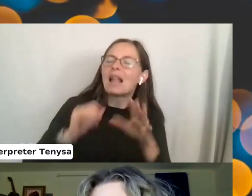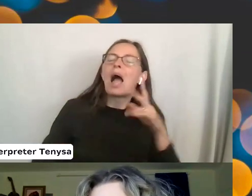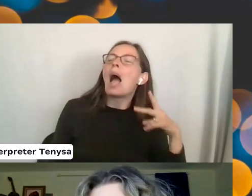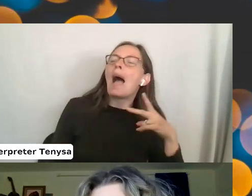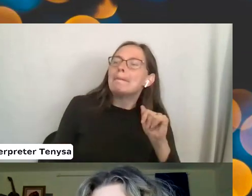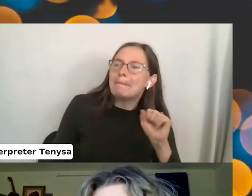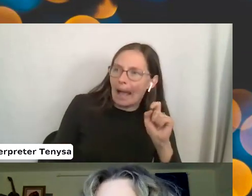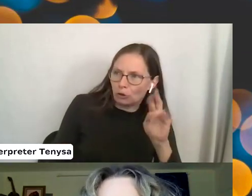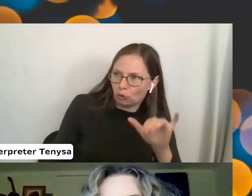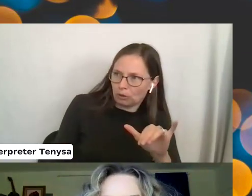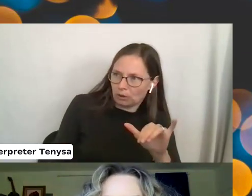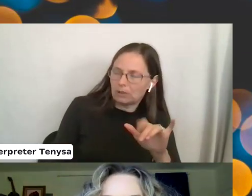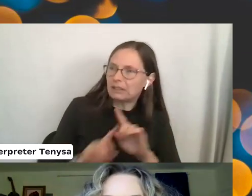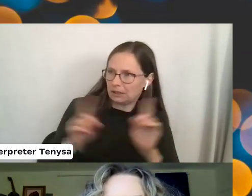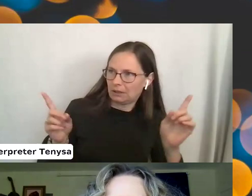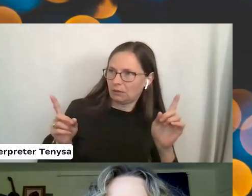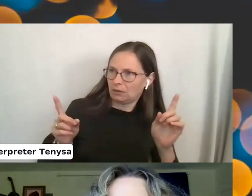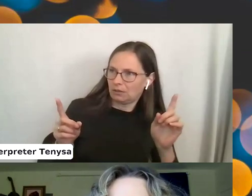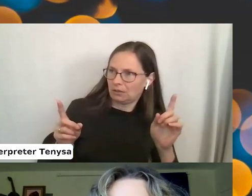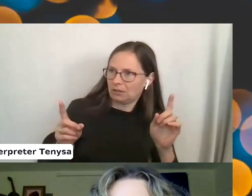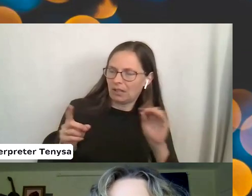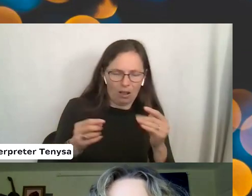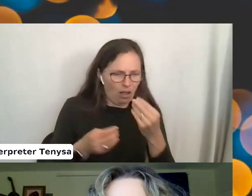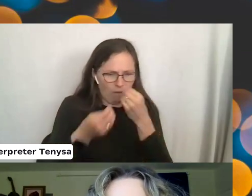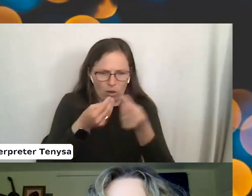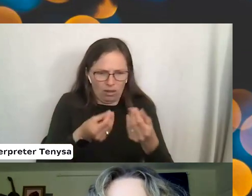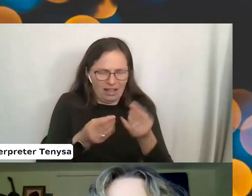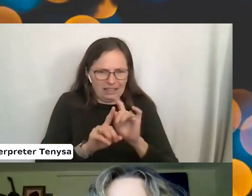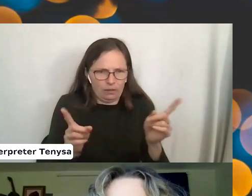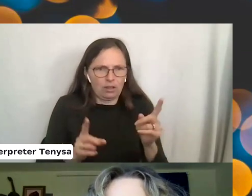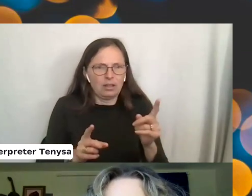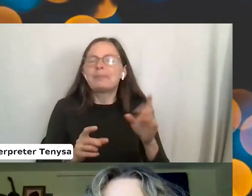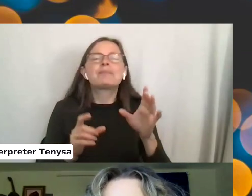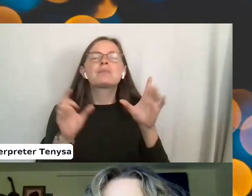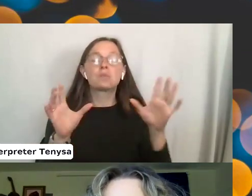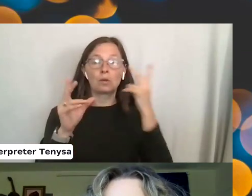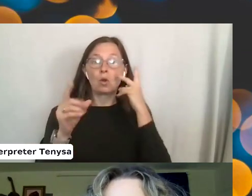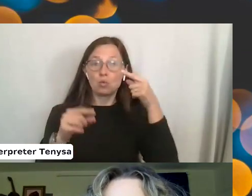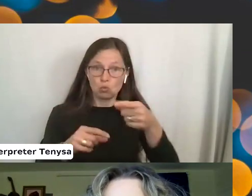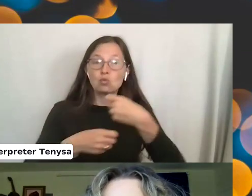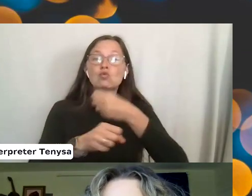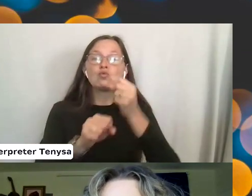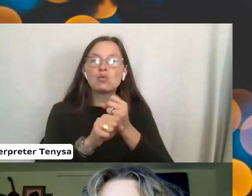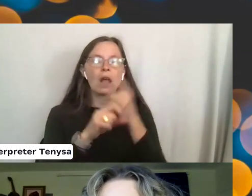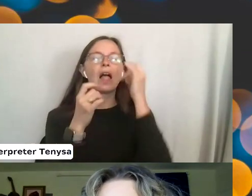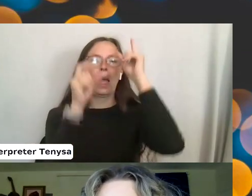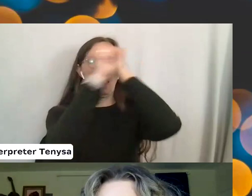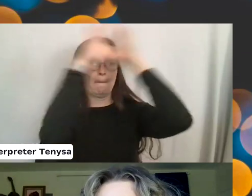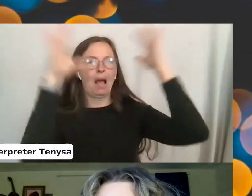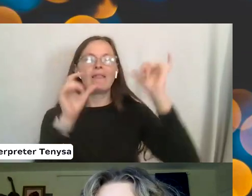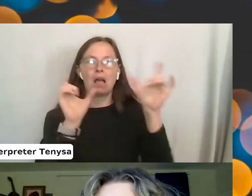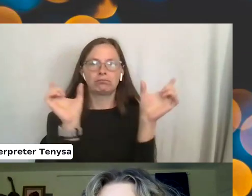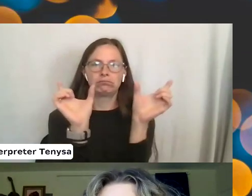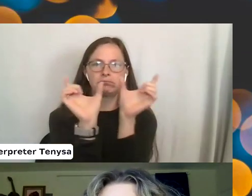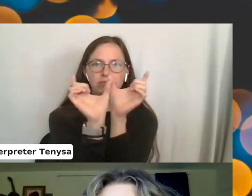pastry. They don't different material. Oh, but the Venn diagram that you have created in your mind around